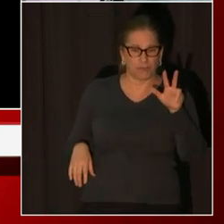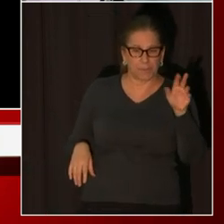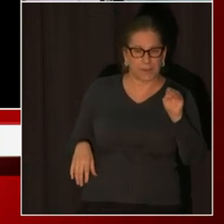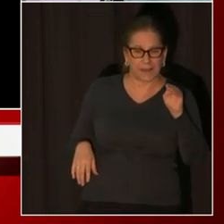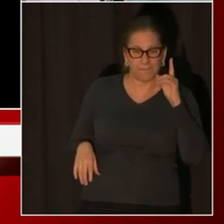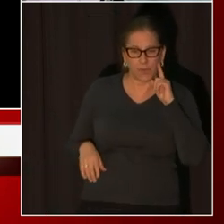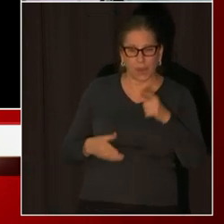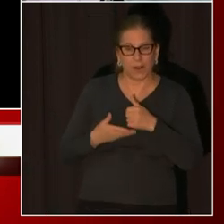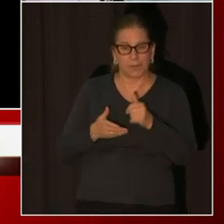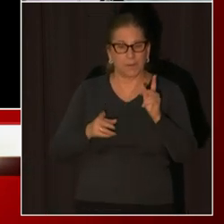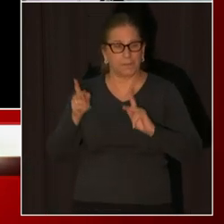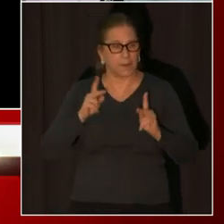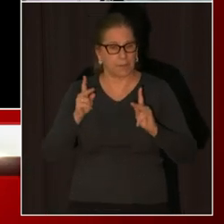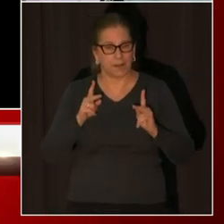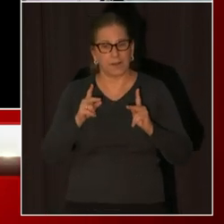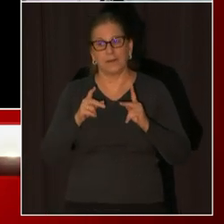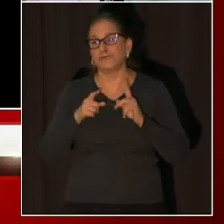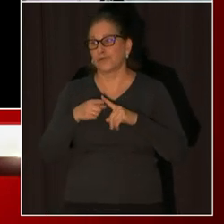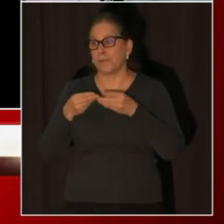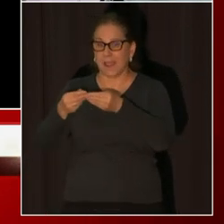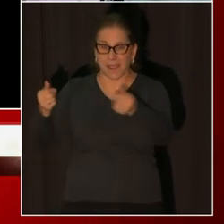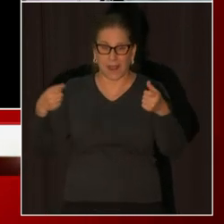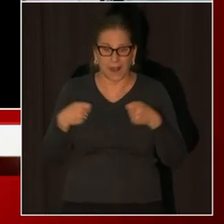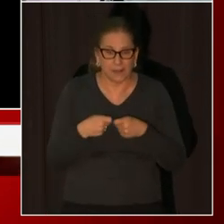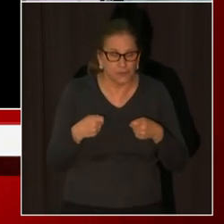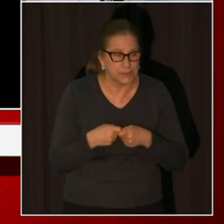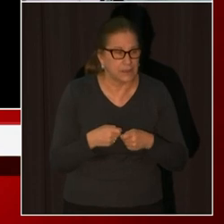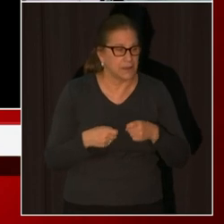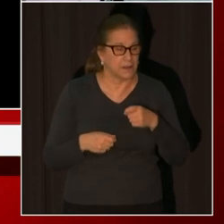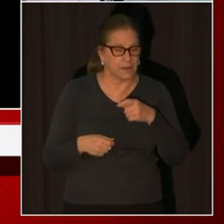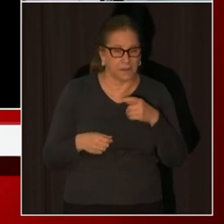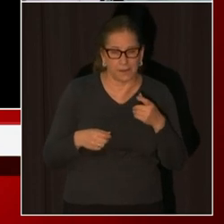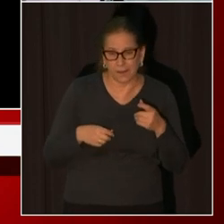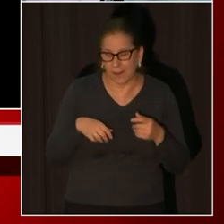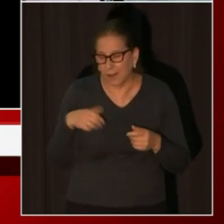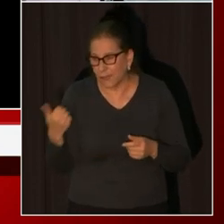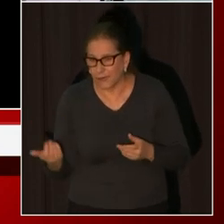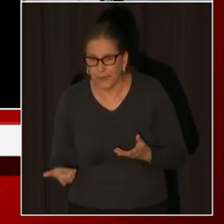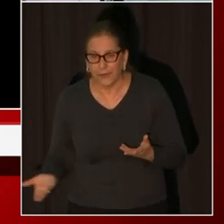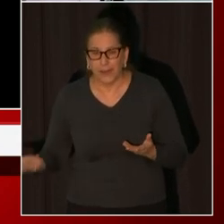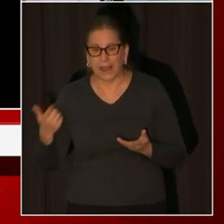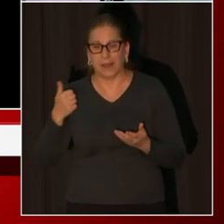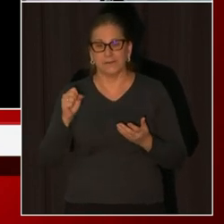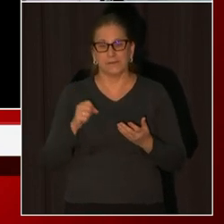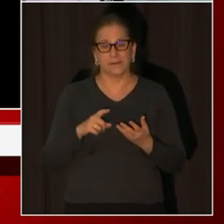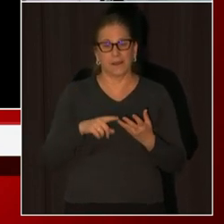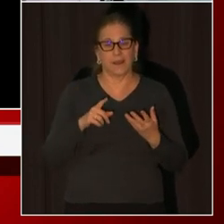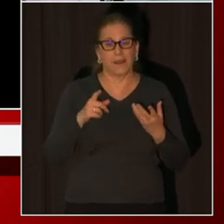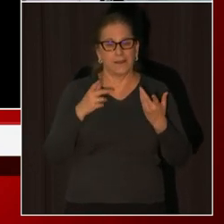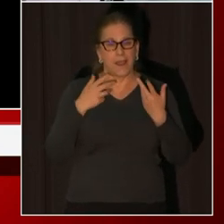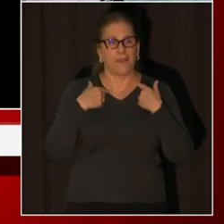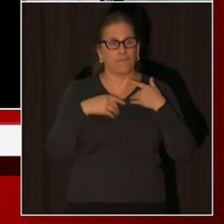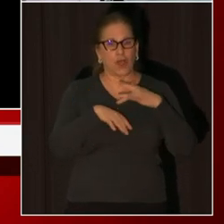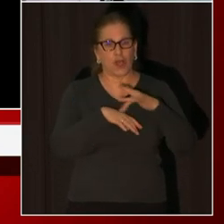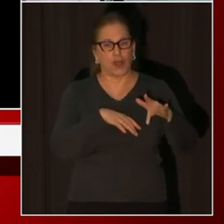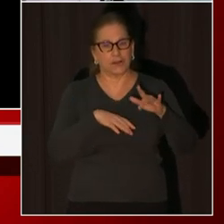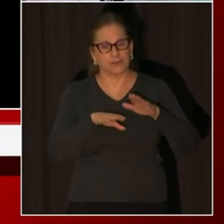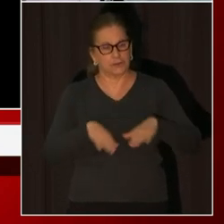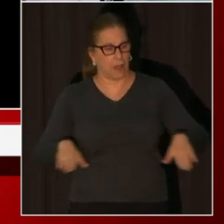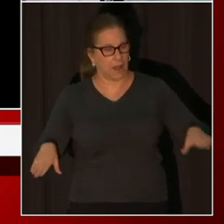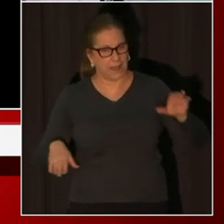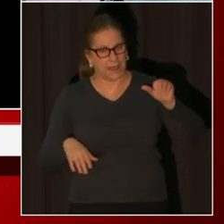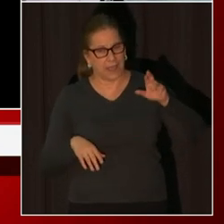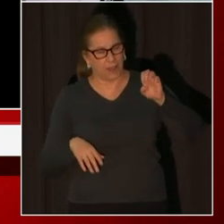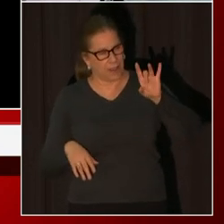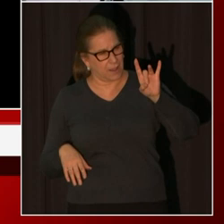come additionally through the LIHEAP program. In the education and early child care space, there's $54 million in educational assistance